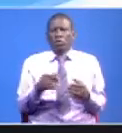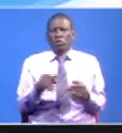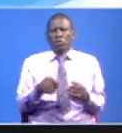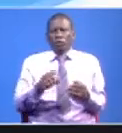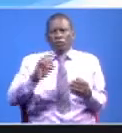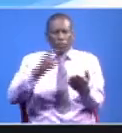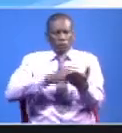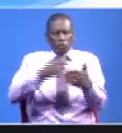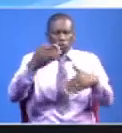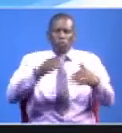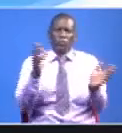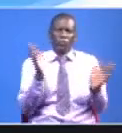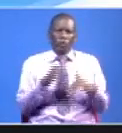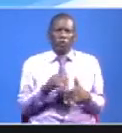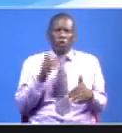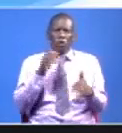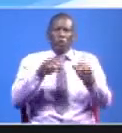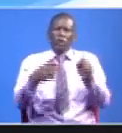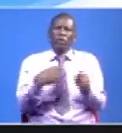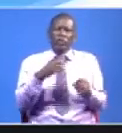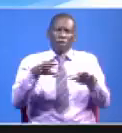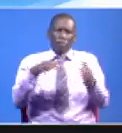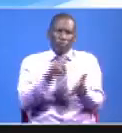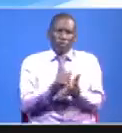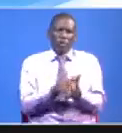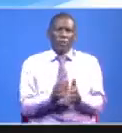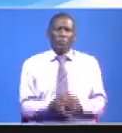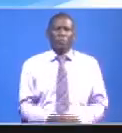is almost up. What can you say about this?